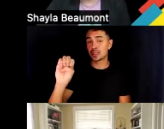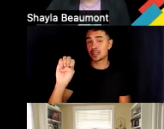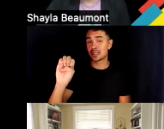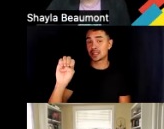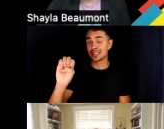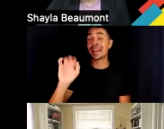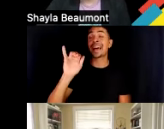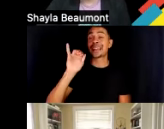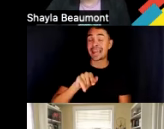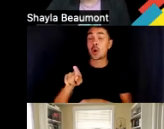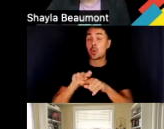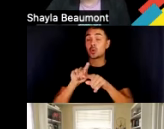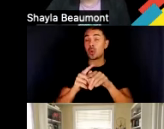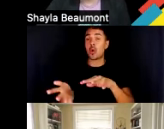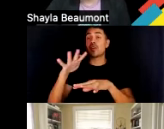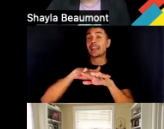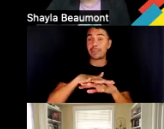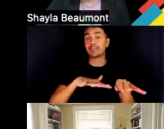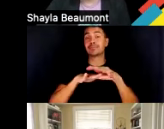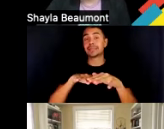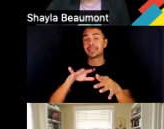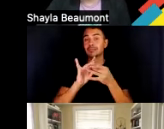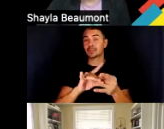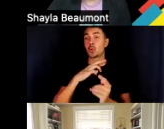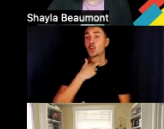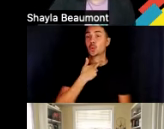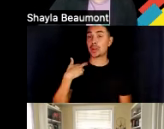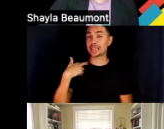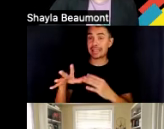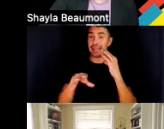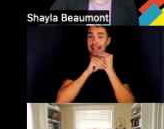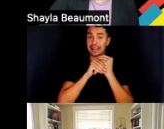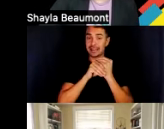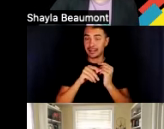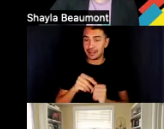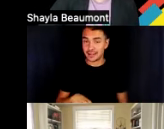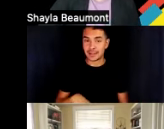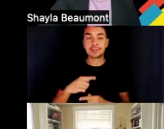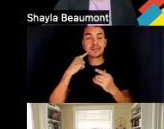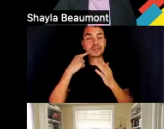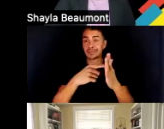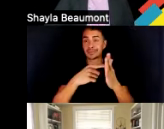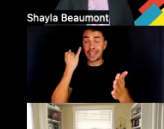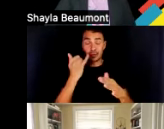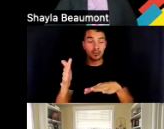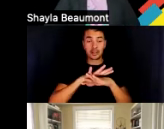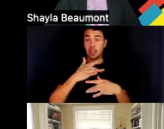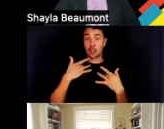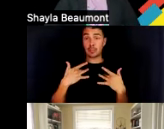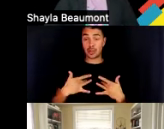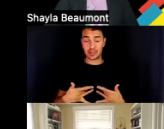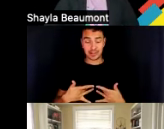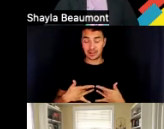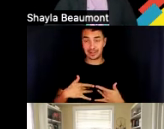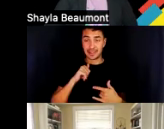that strongest risk factor being when depression is not treated. And